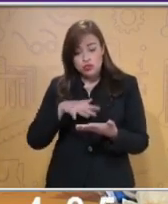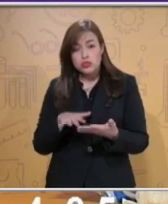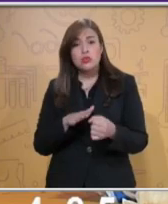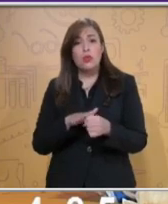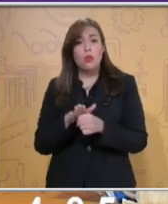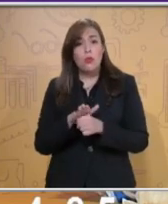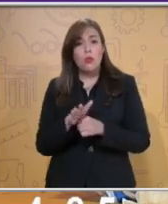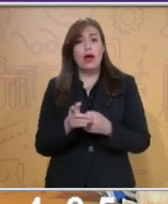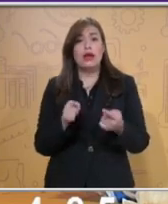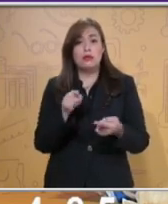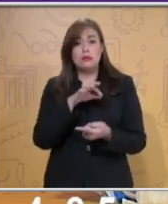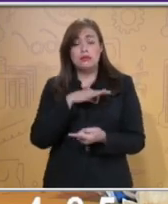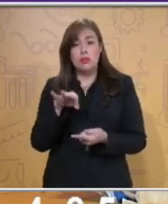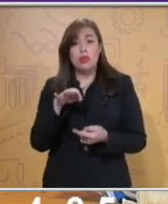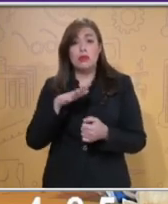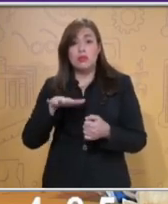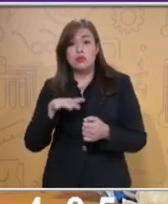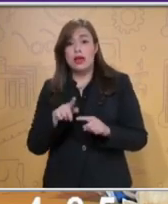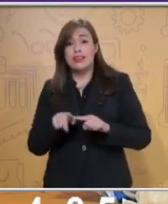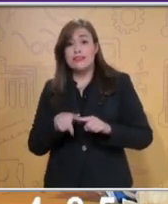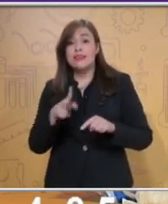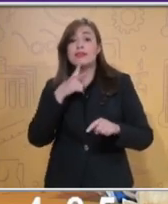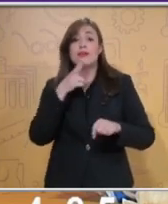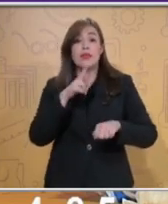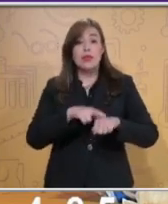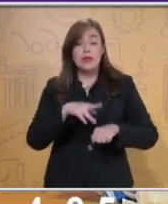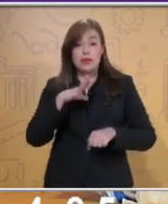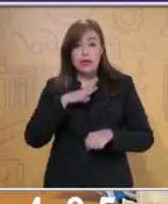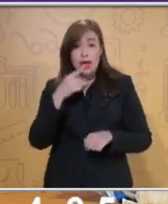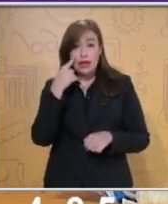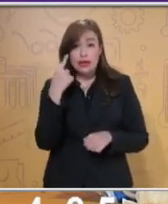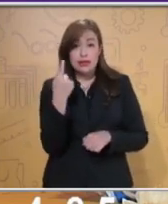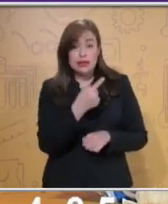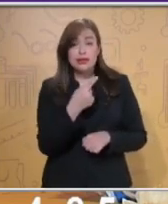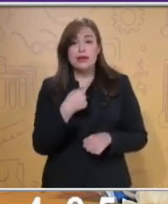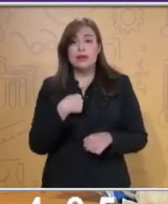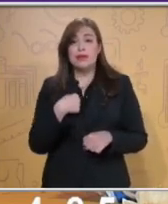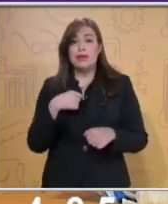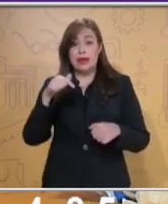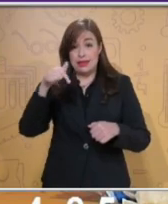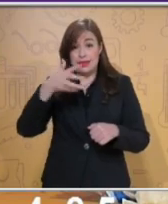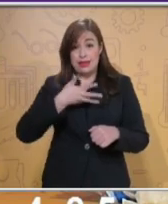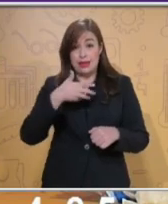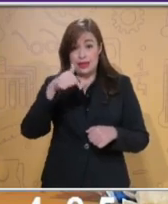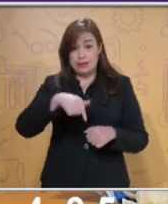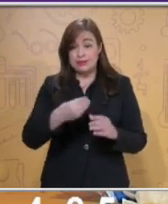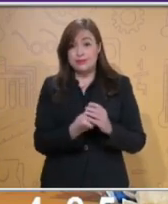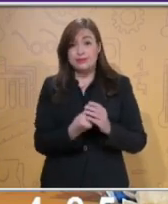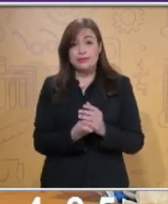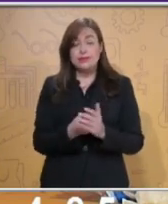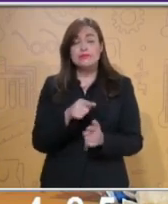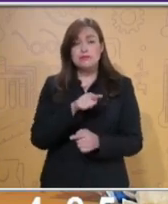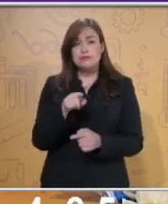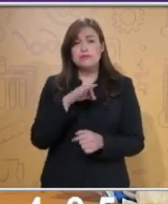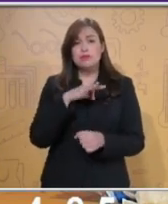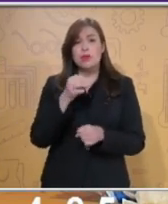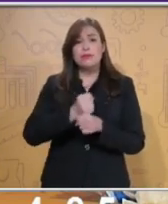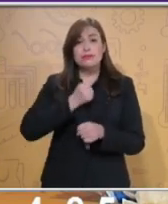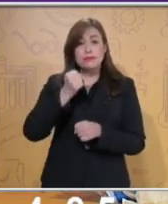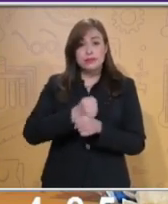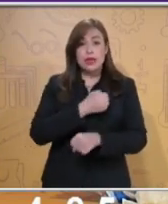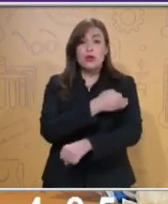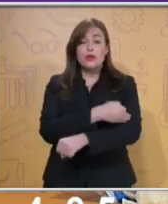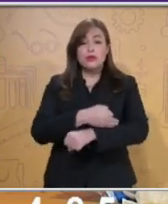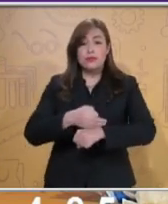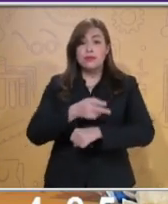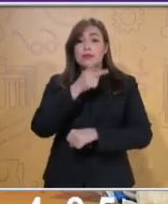can look for the different vocabulary that we are going to see in the class and practice it at home. You can practice it with your family, with